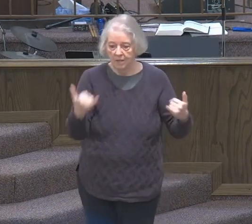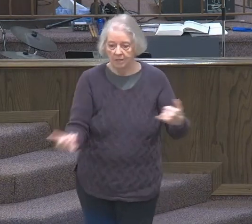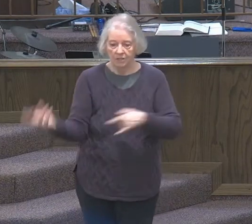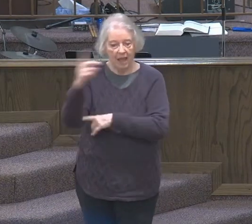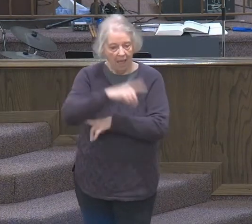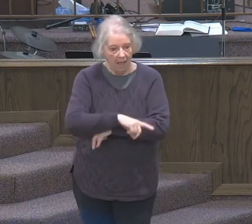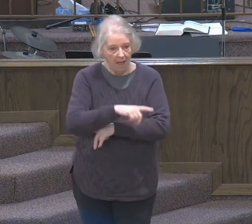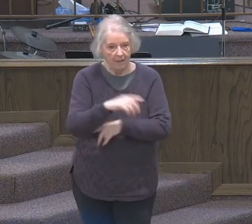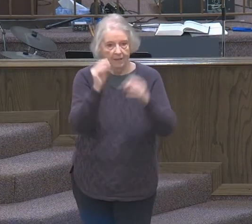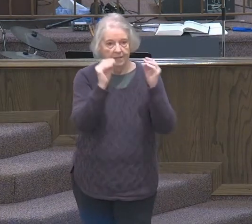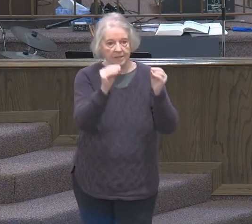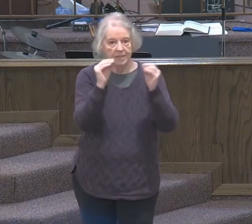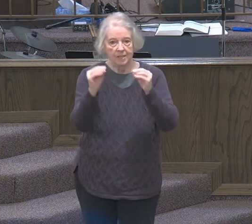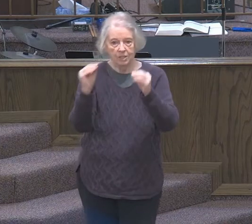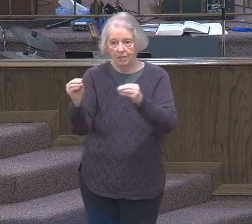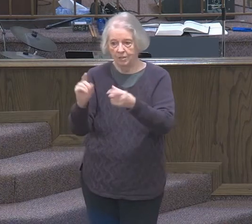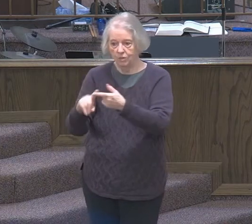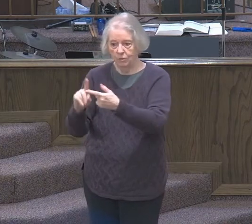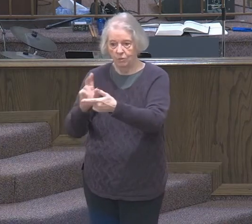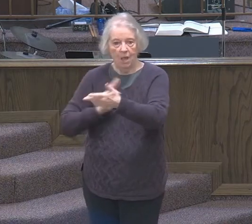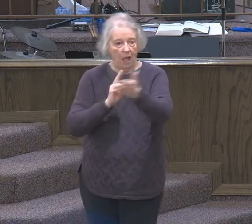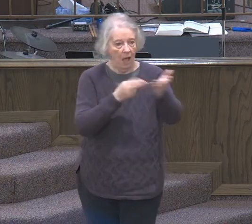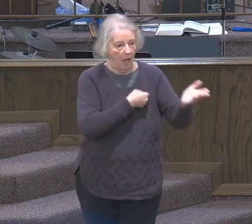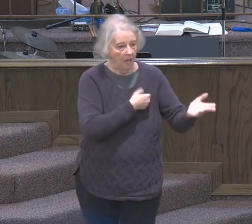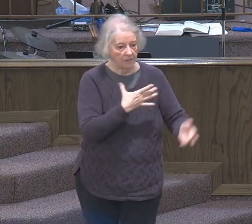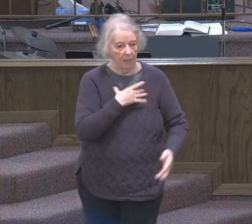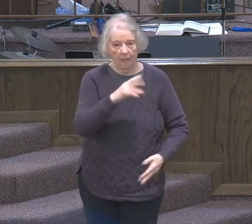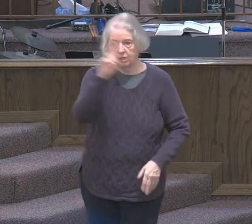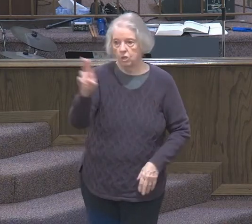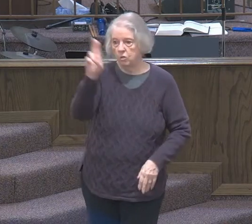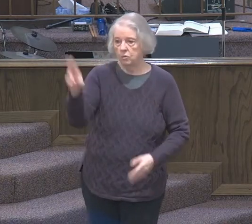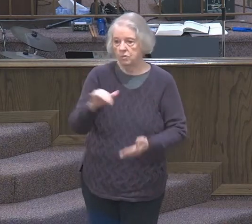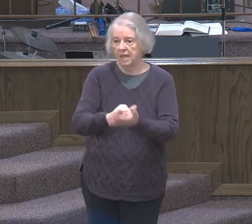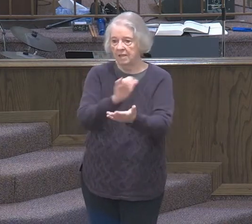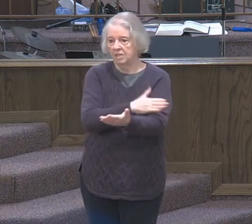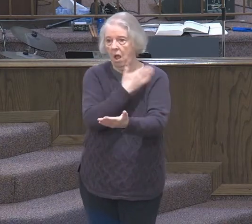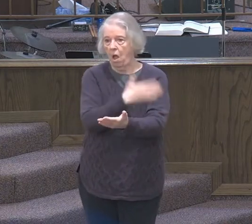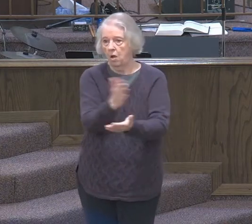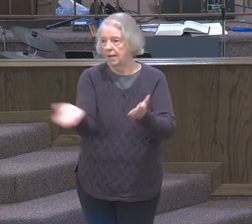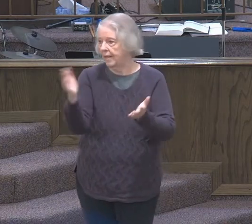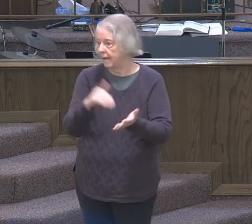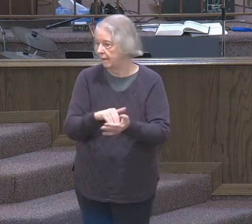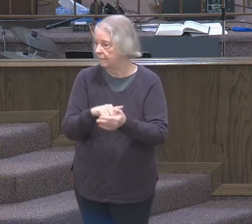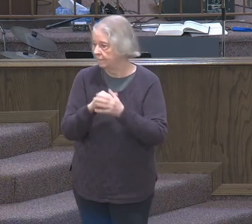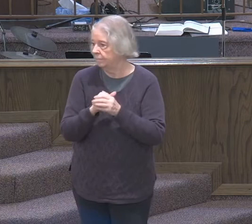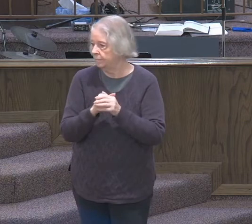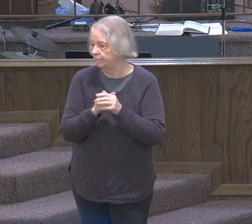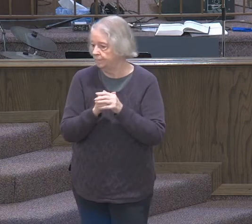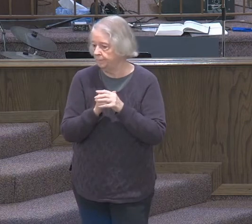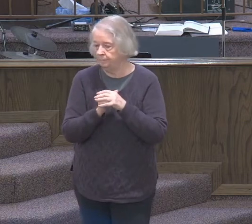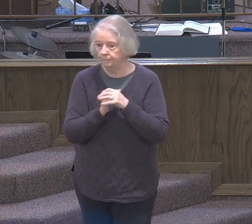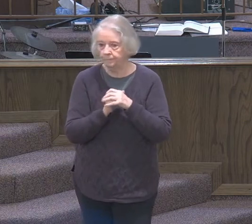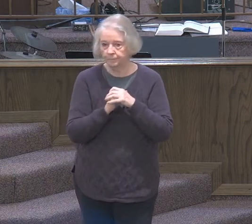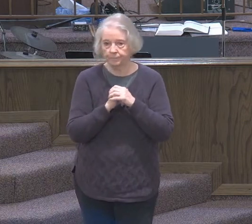and teaching that to us. I'd like to use that song again. This